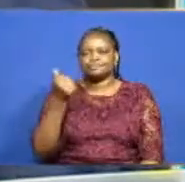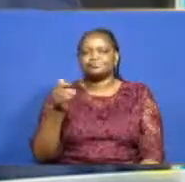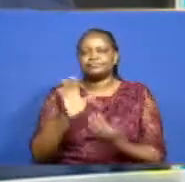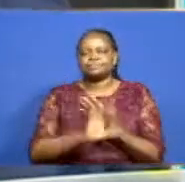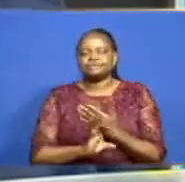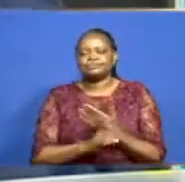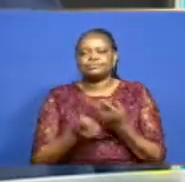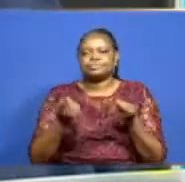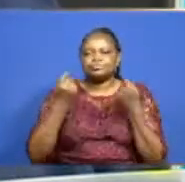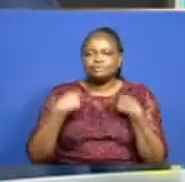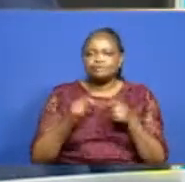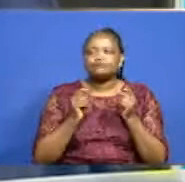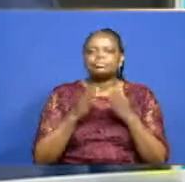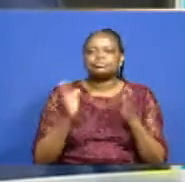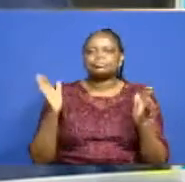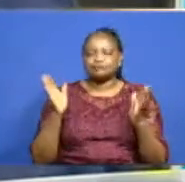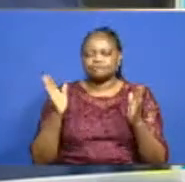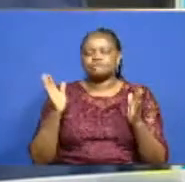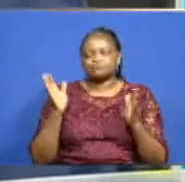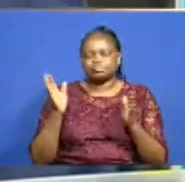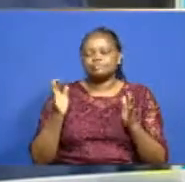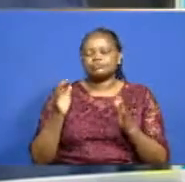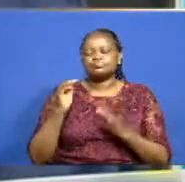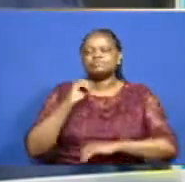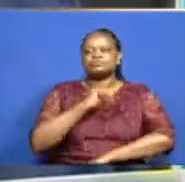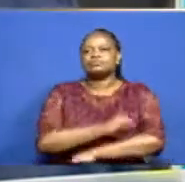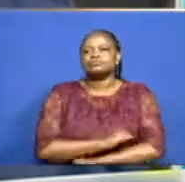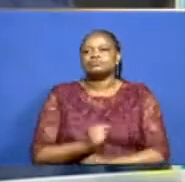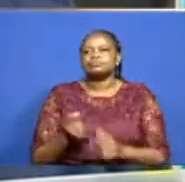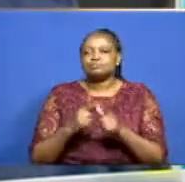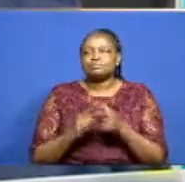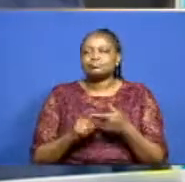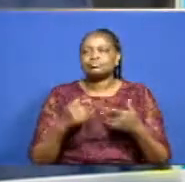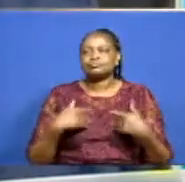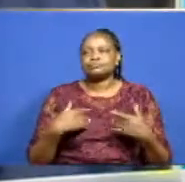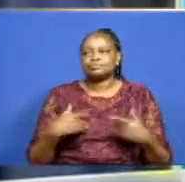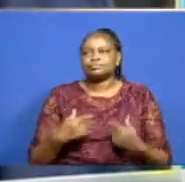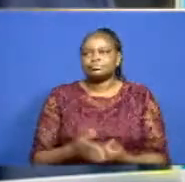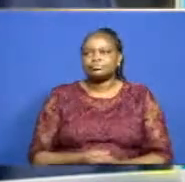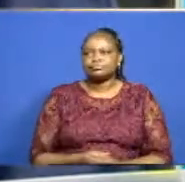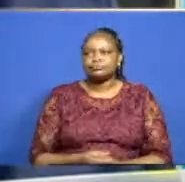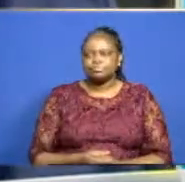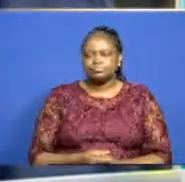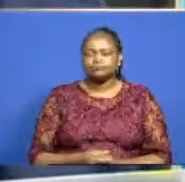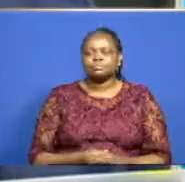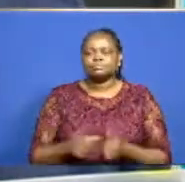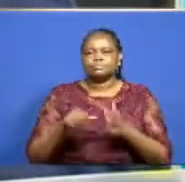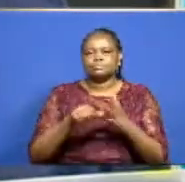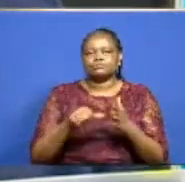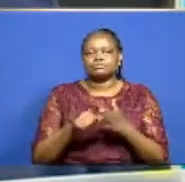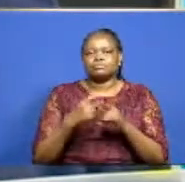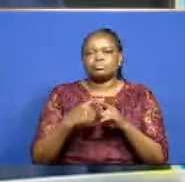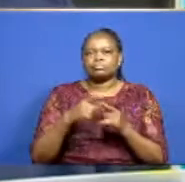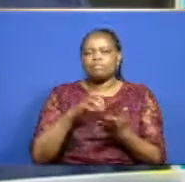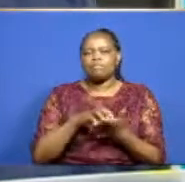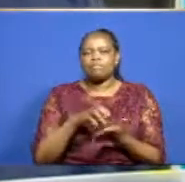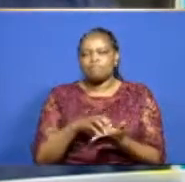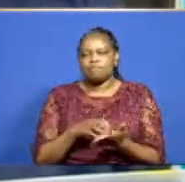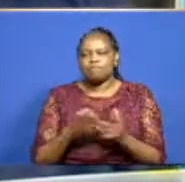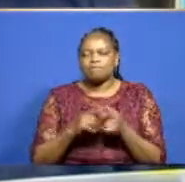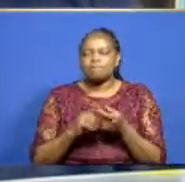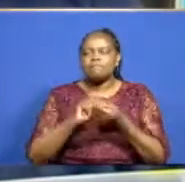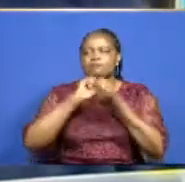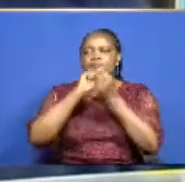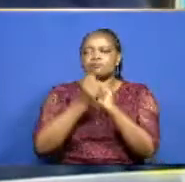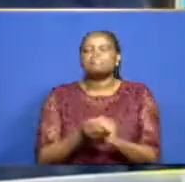to reopen their learning institutions, and then there was a surge on the positive cases of COVID-19, and they had to revert back